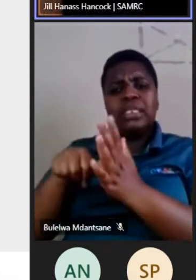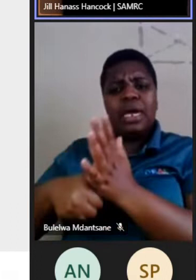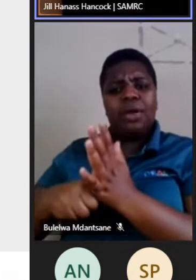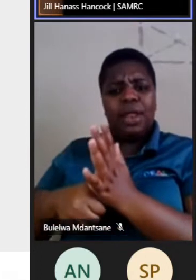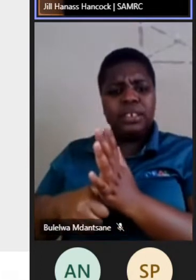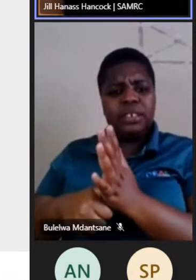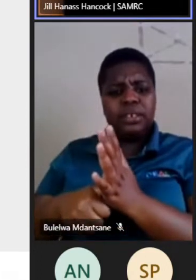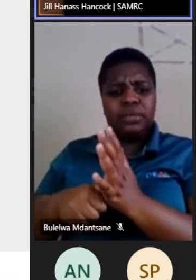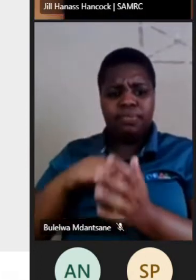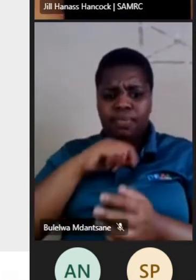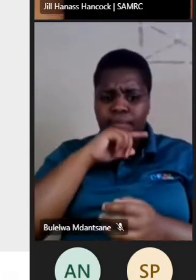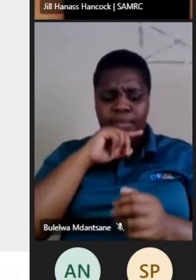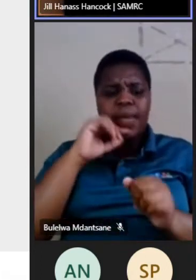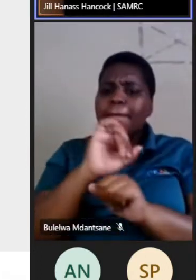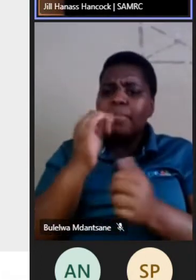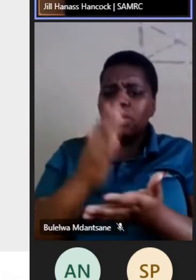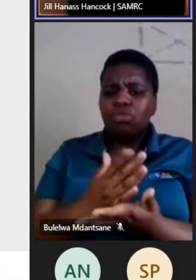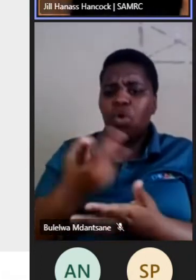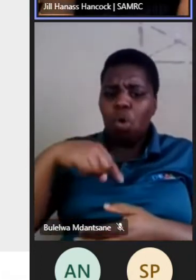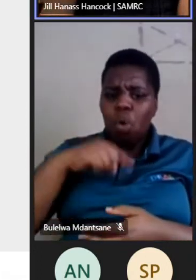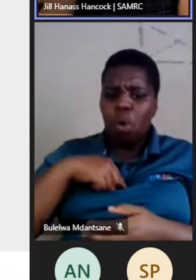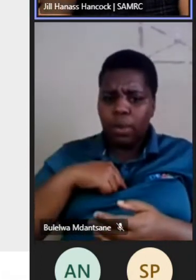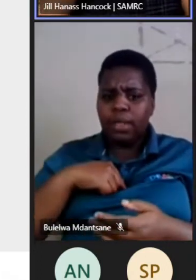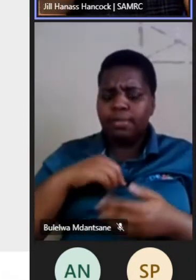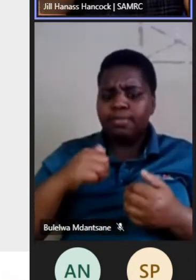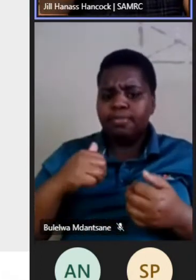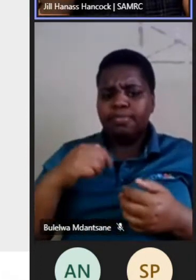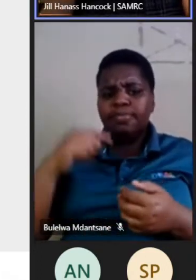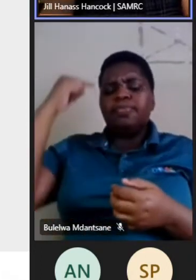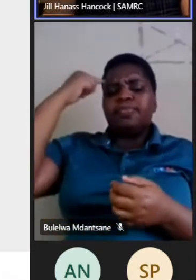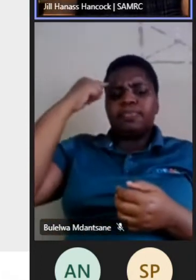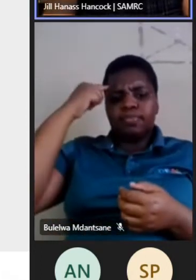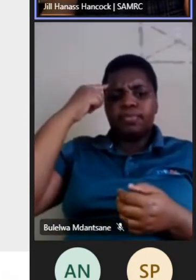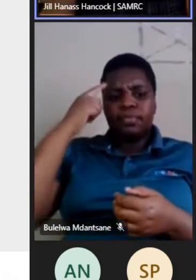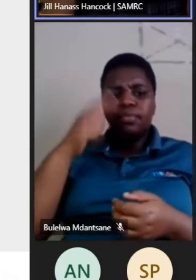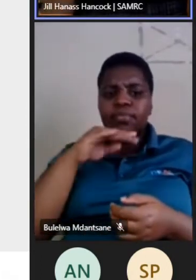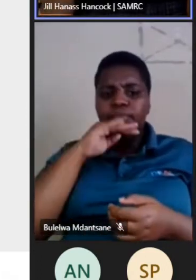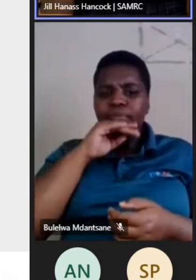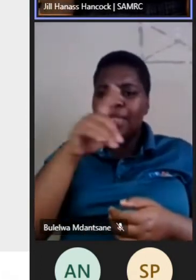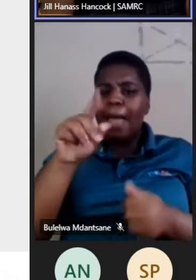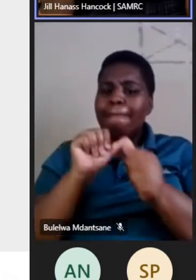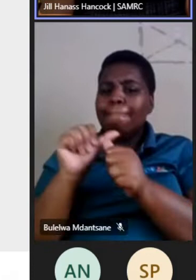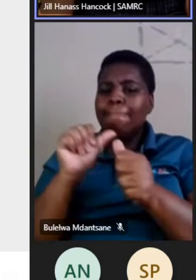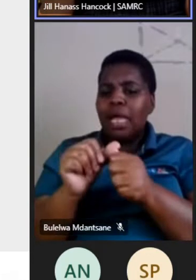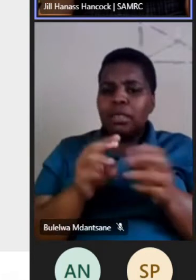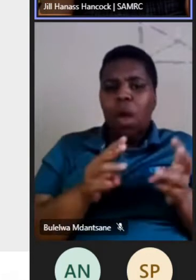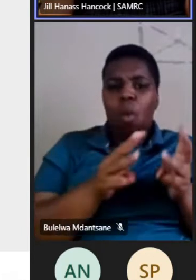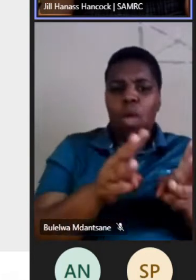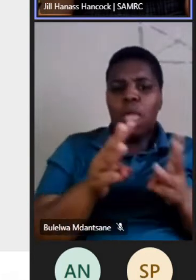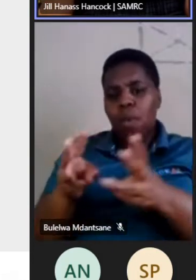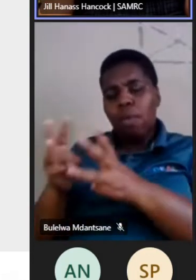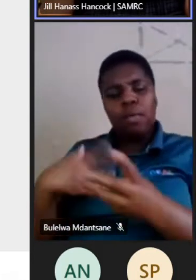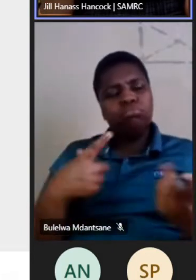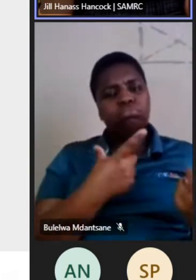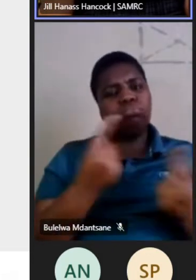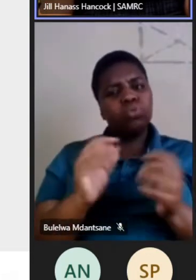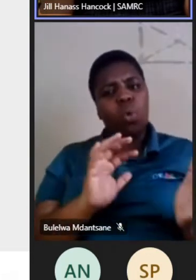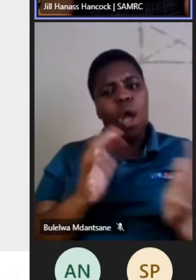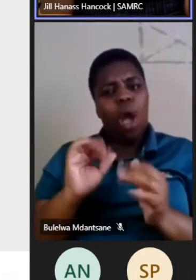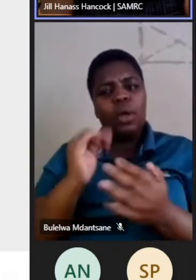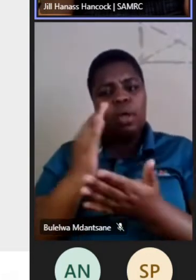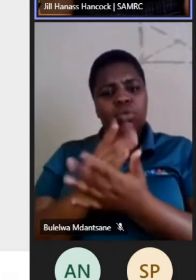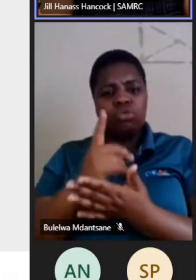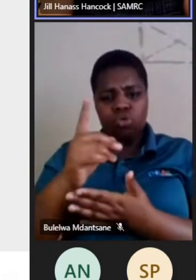disadvantages and needs. And we also need to think about what approaches before and in the crisis can actually decrease gender